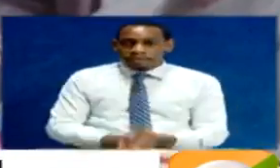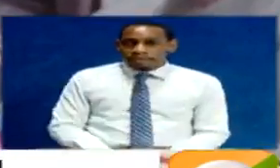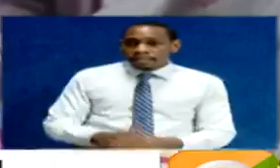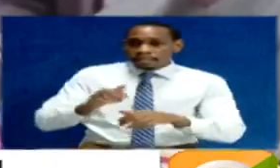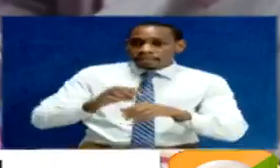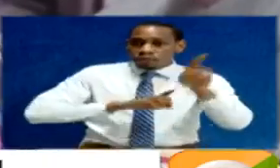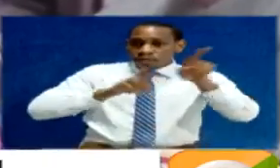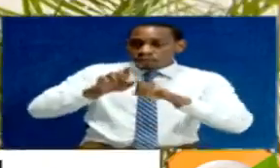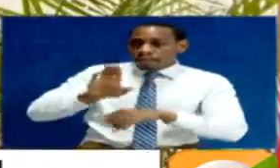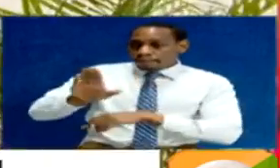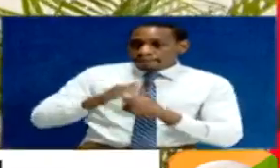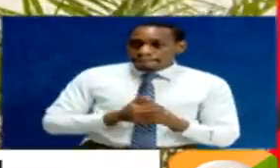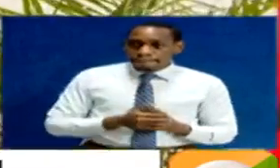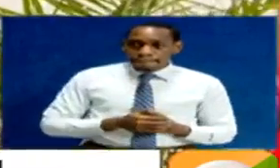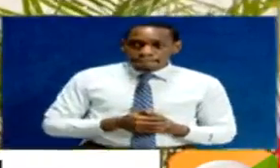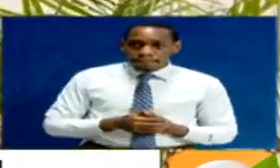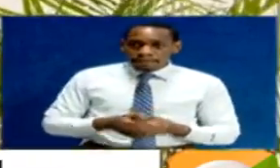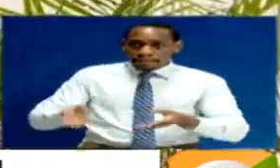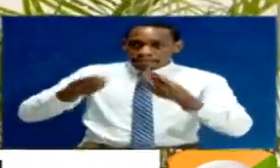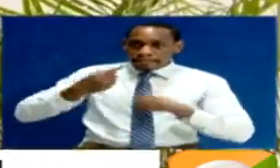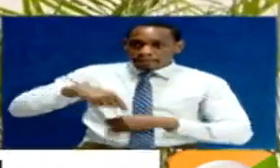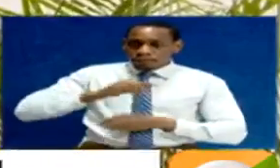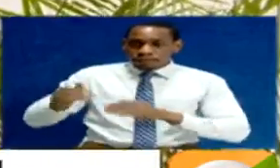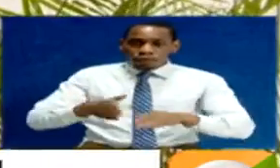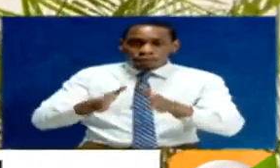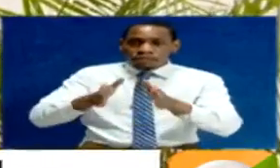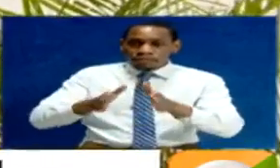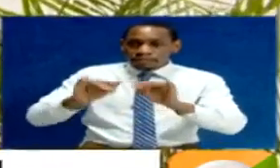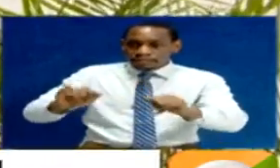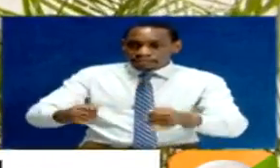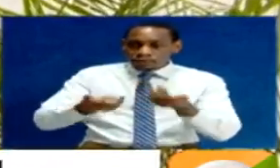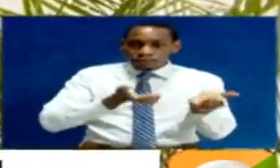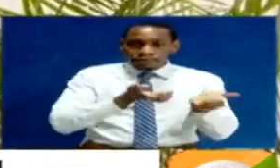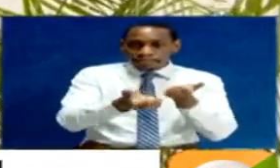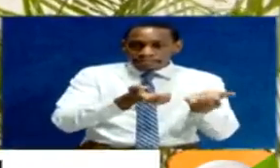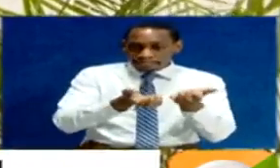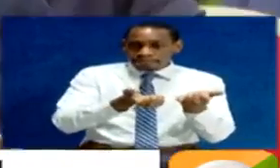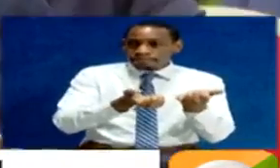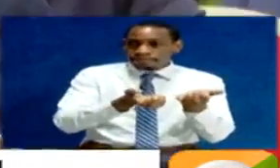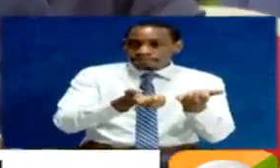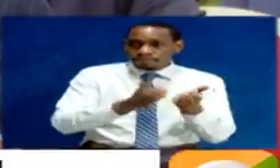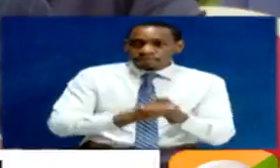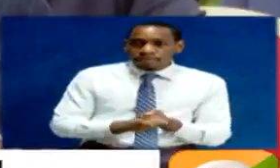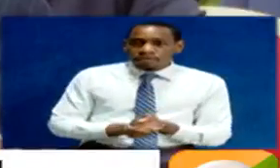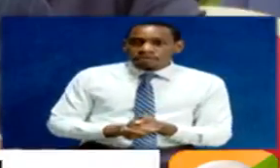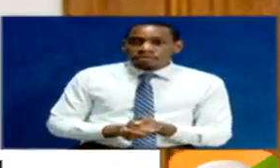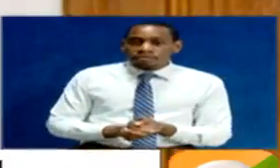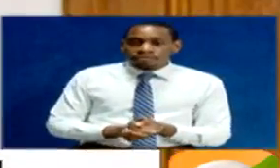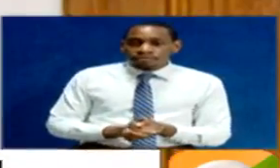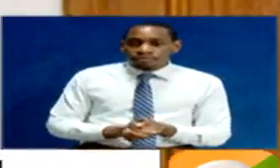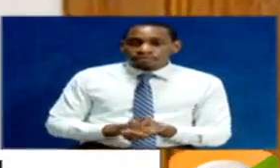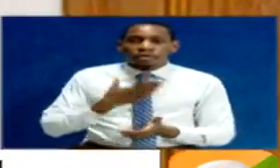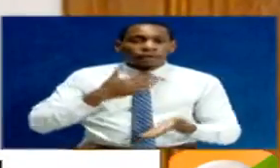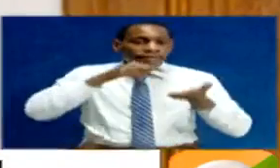Safari hii yako inatupatia nafasi ya kurenew bilateral relations zetu. Ninalotaka